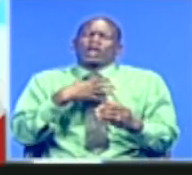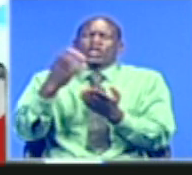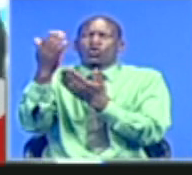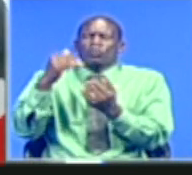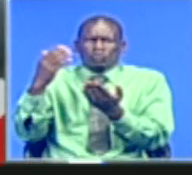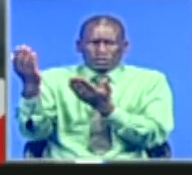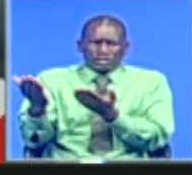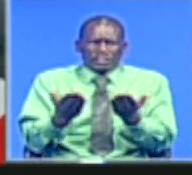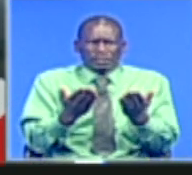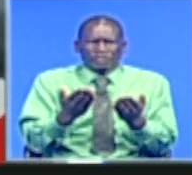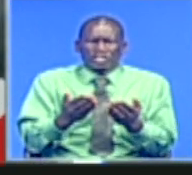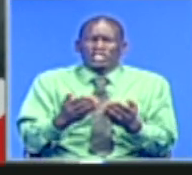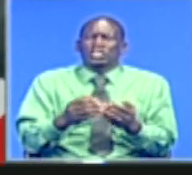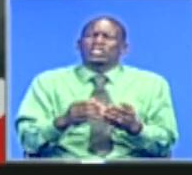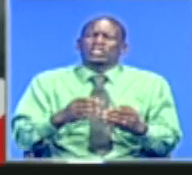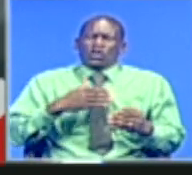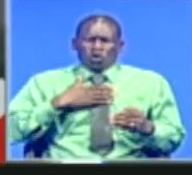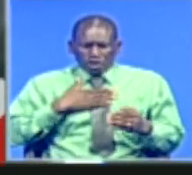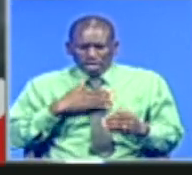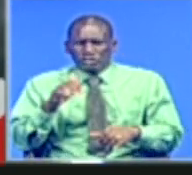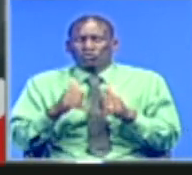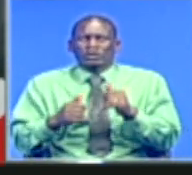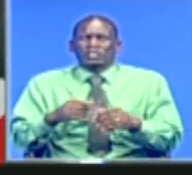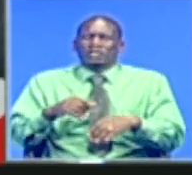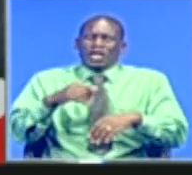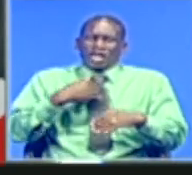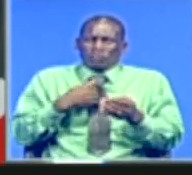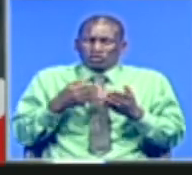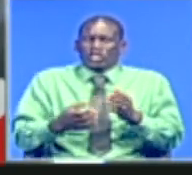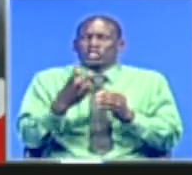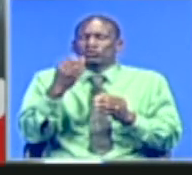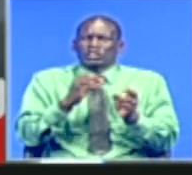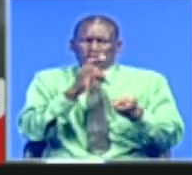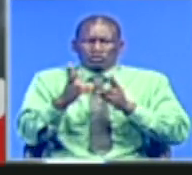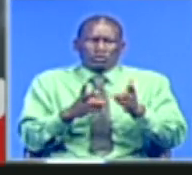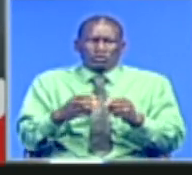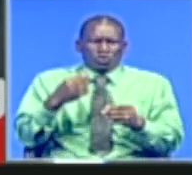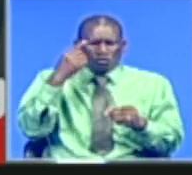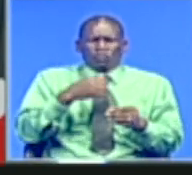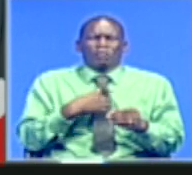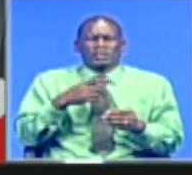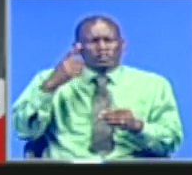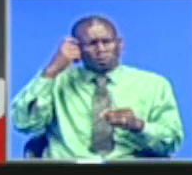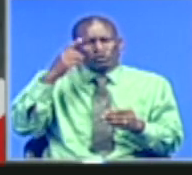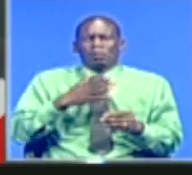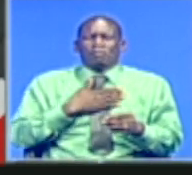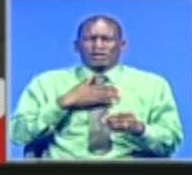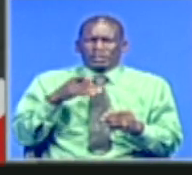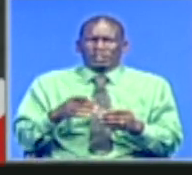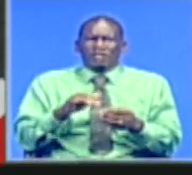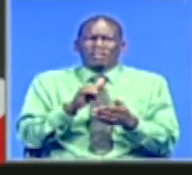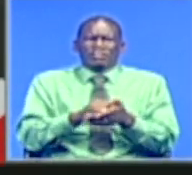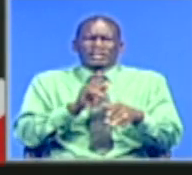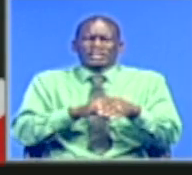the honors that I'm getting today in 2022. Because for me, that has always been my dream. That once we get